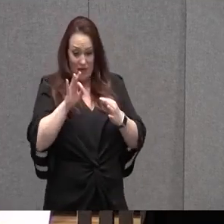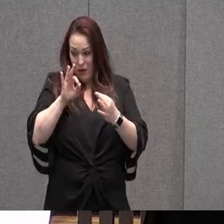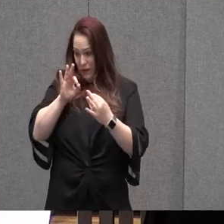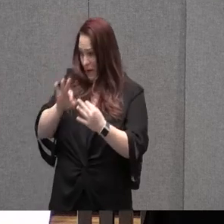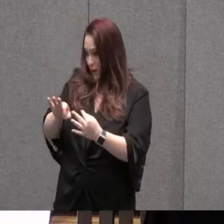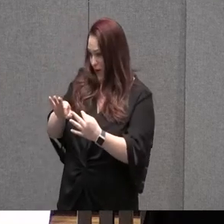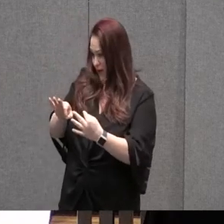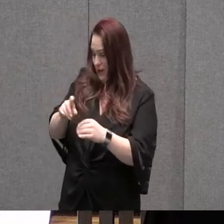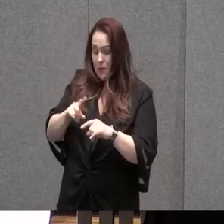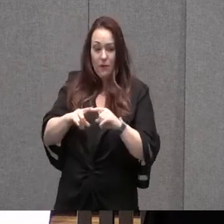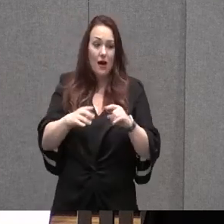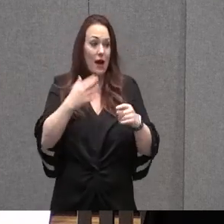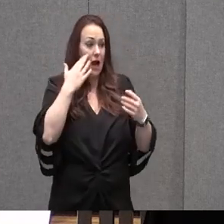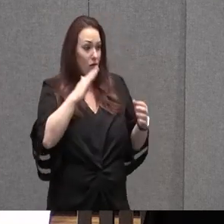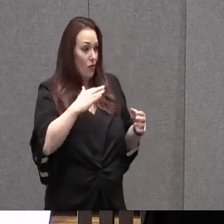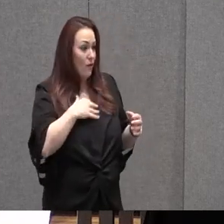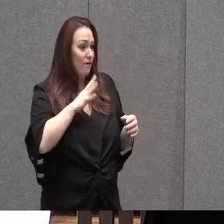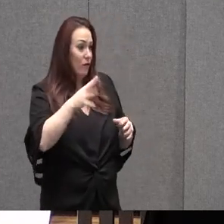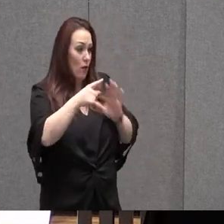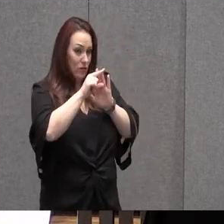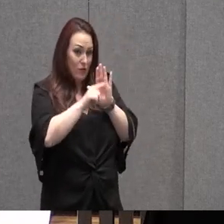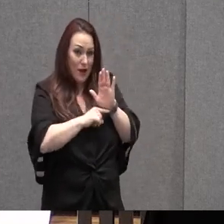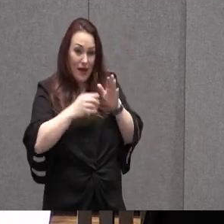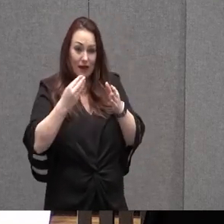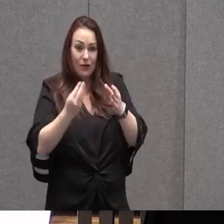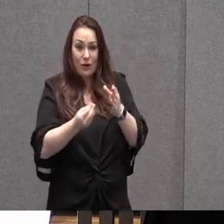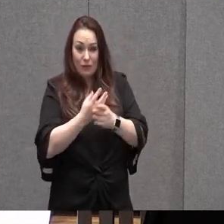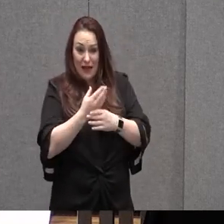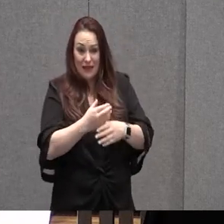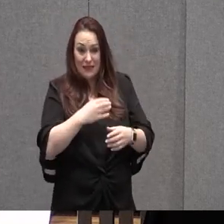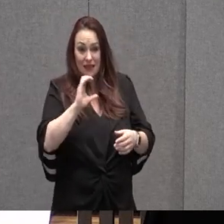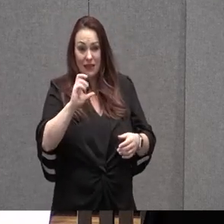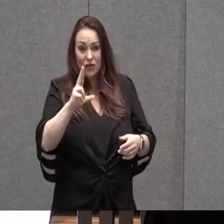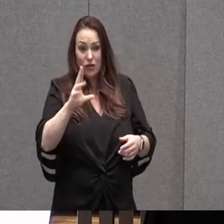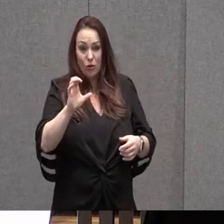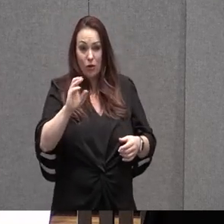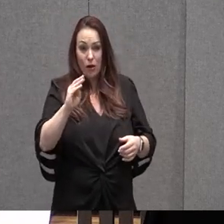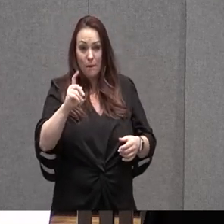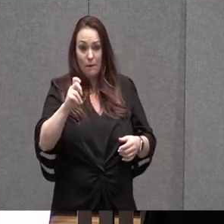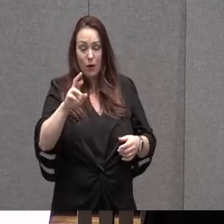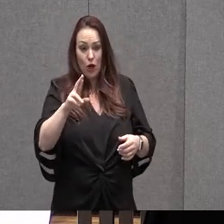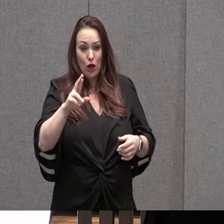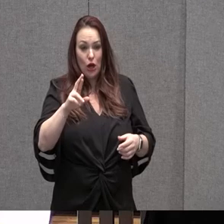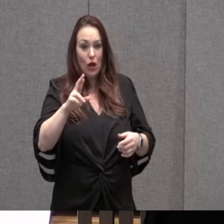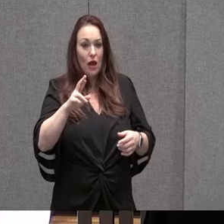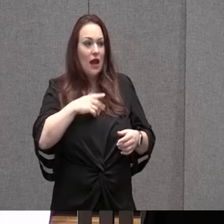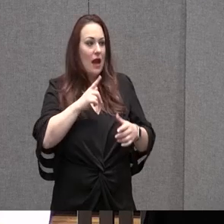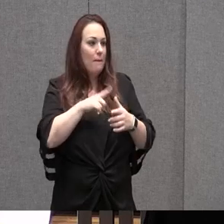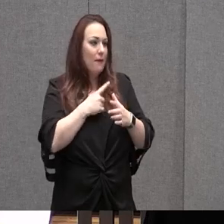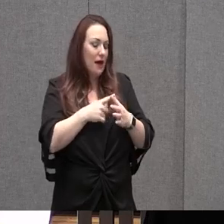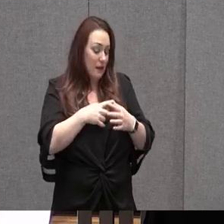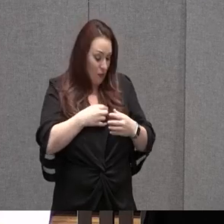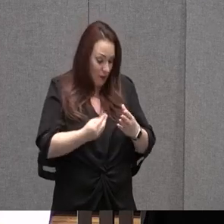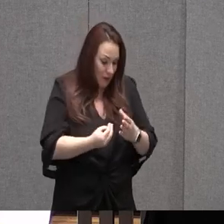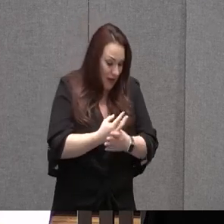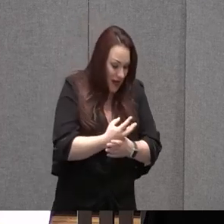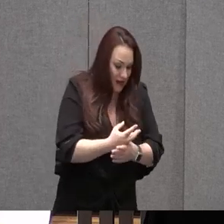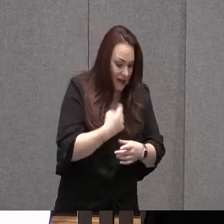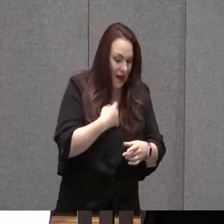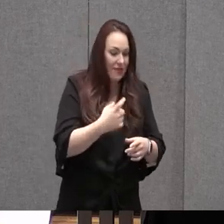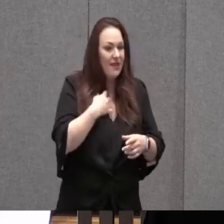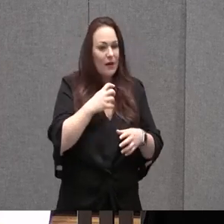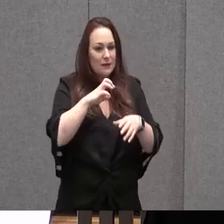fourth grade class, we planted cucumber. Right. They started to grow, they were beautiful. We went to go pick them, and then there was bites in them. Those